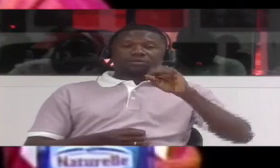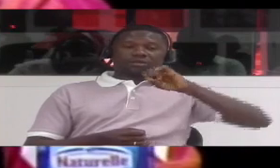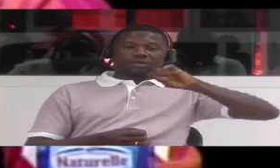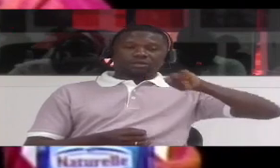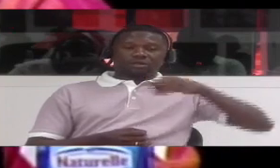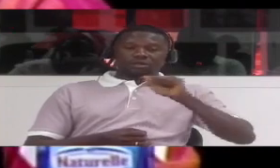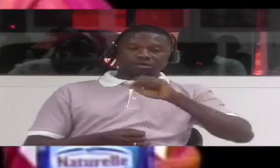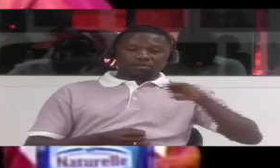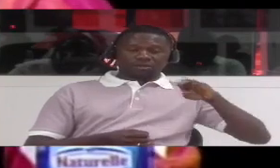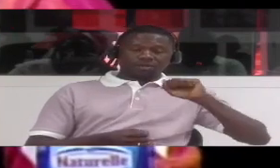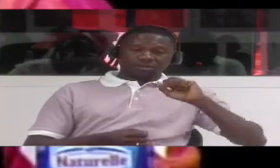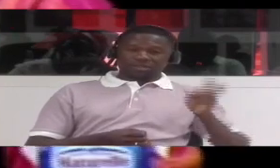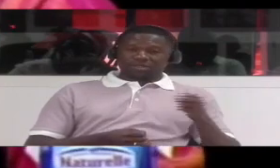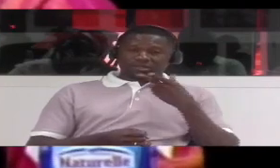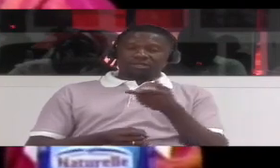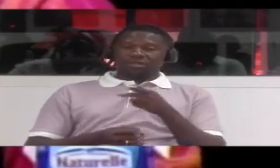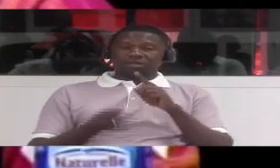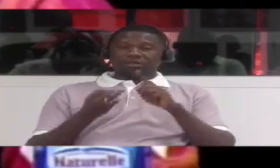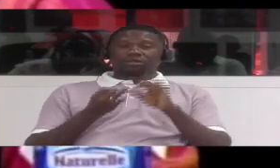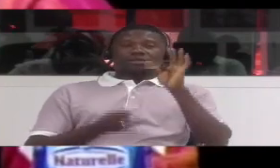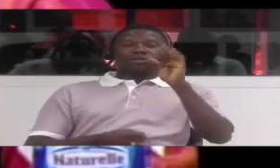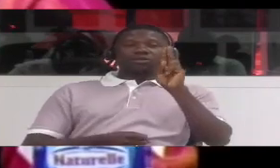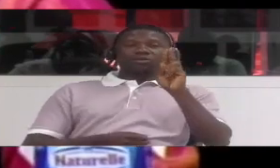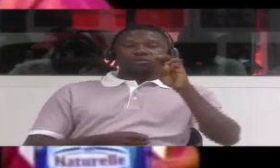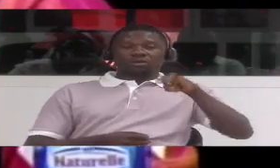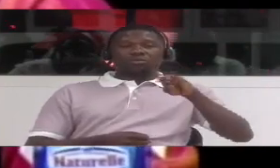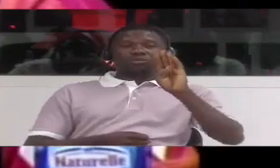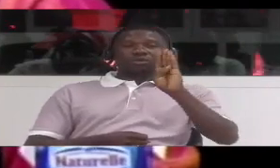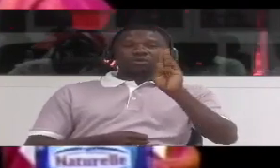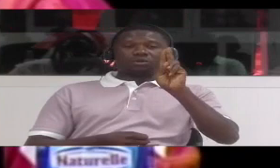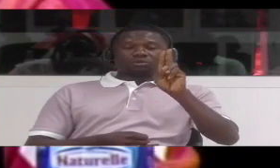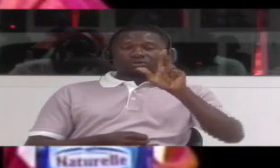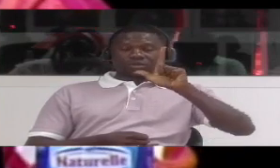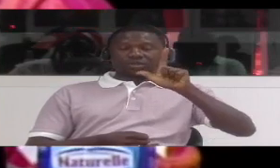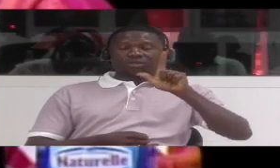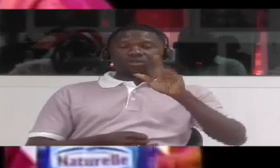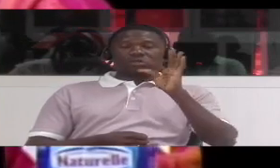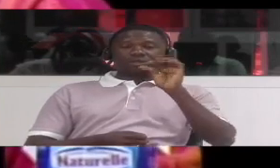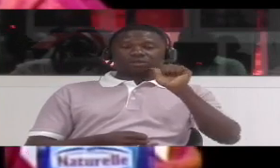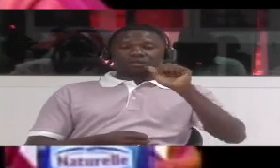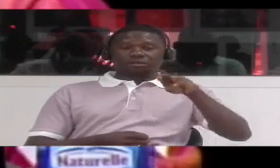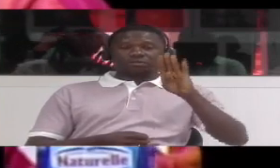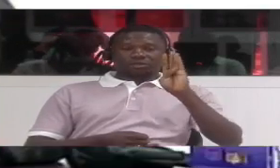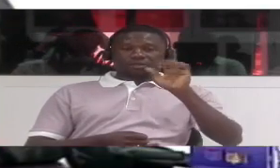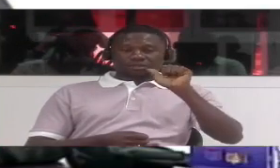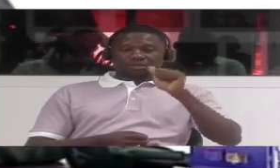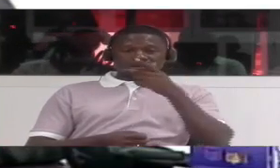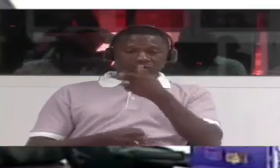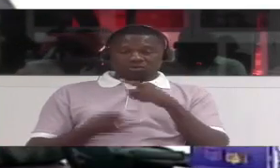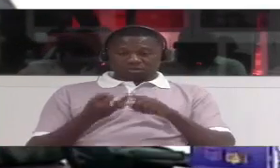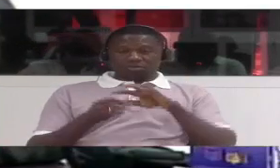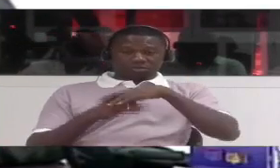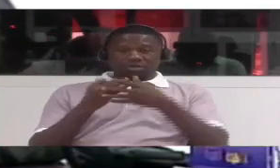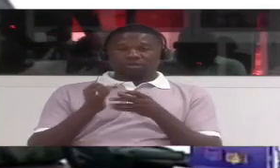alias Malia Mungu, Tumbul Tamba, also State Guard, who appeared to be in charge of the torture